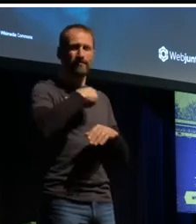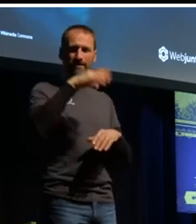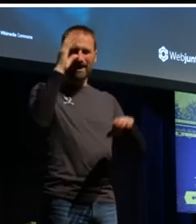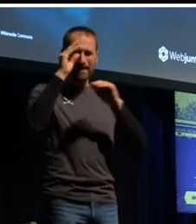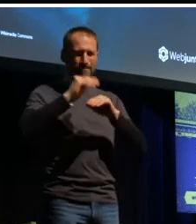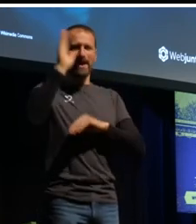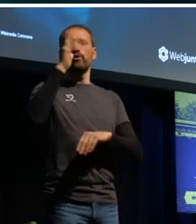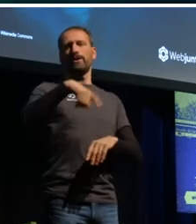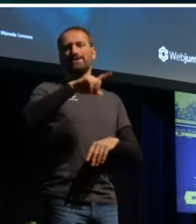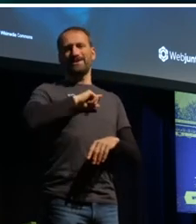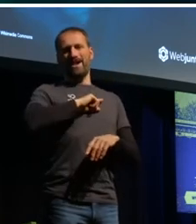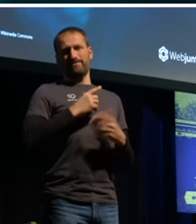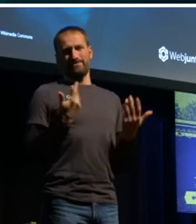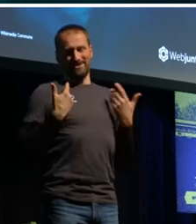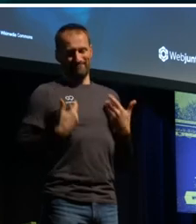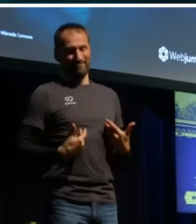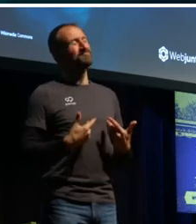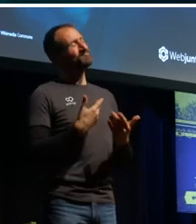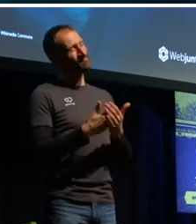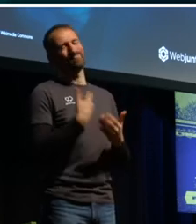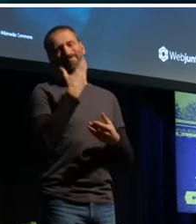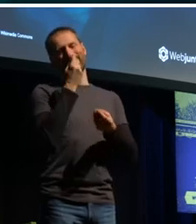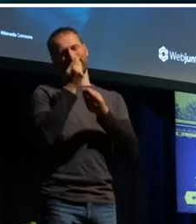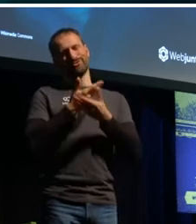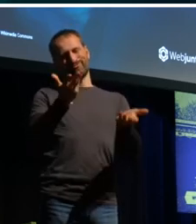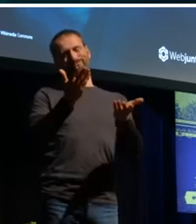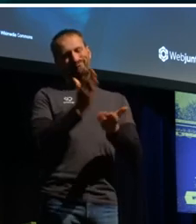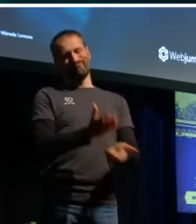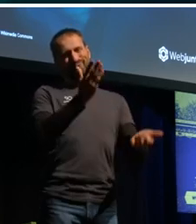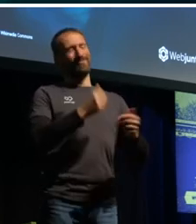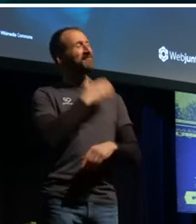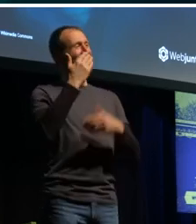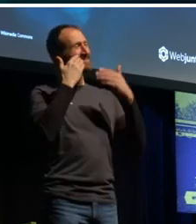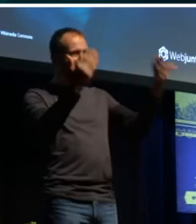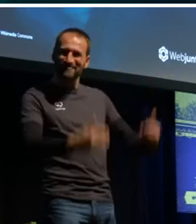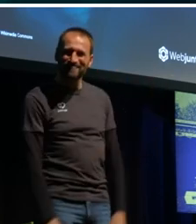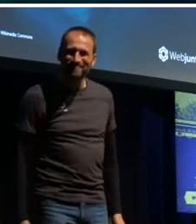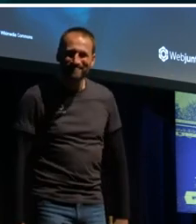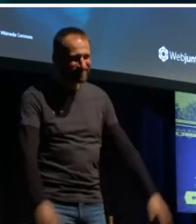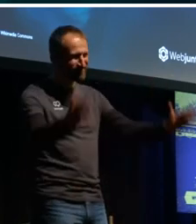ourselves. So that's all I wanted to share with you guys today. So thank you very much.